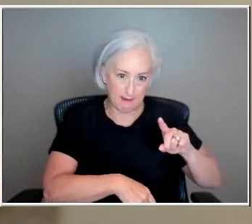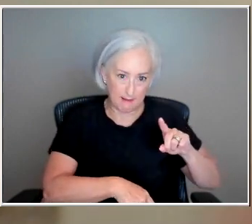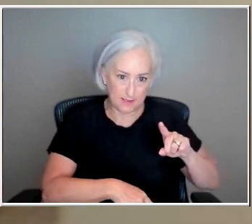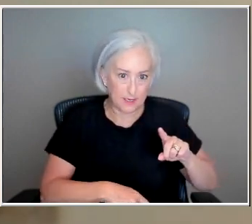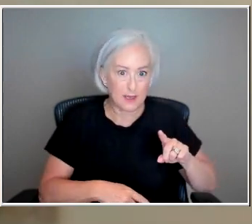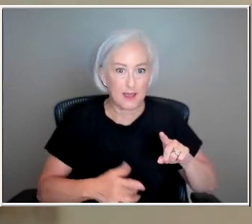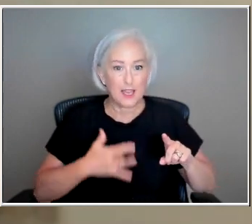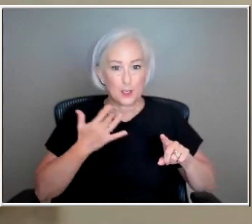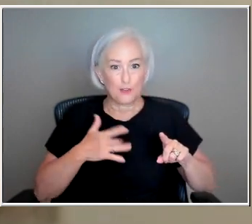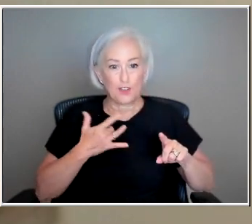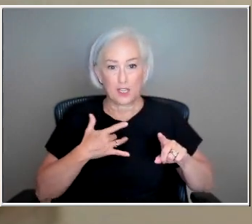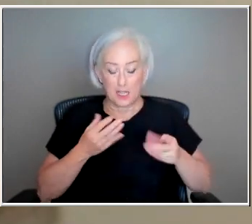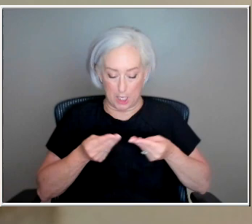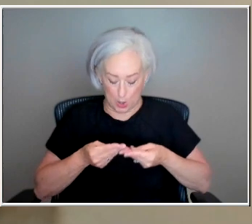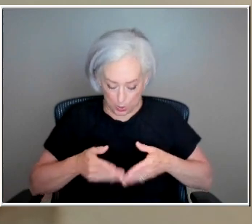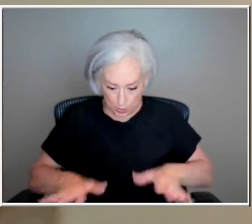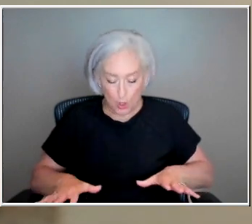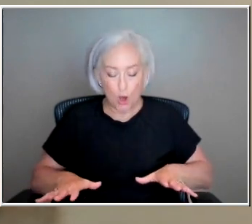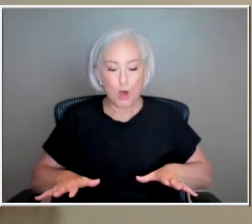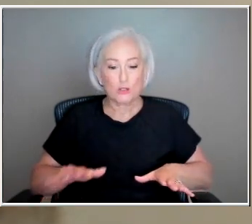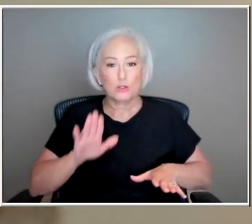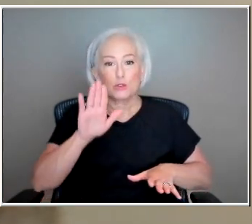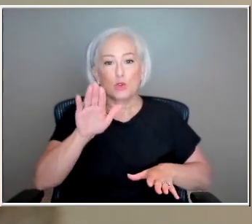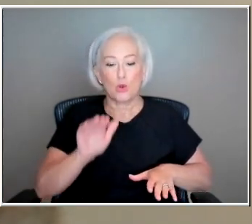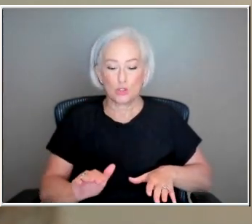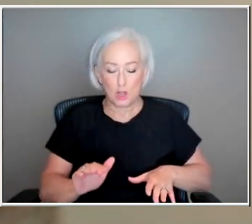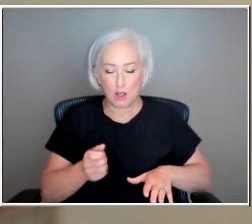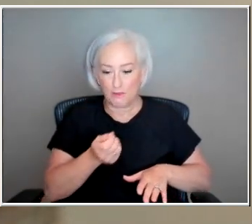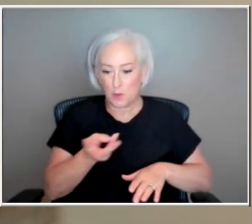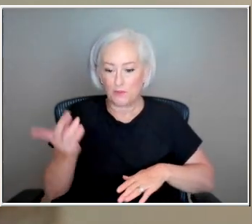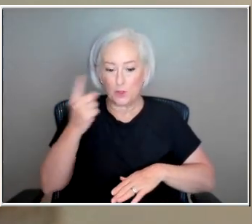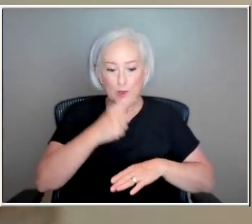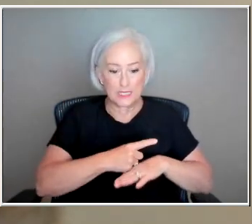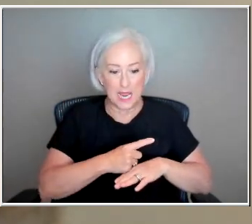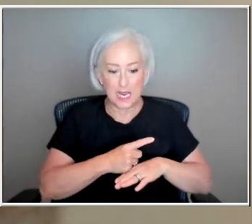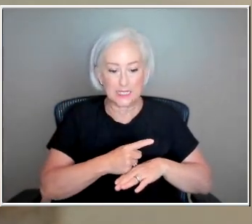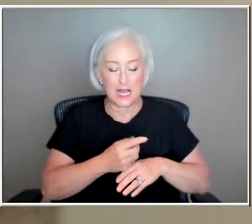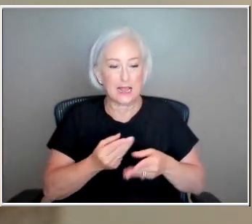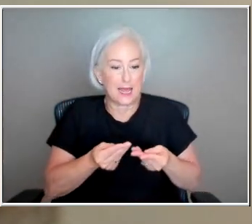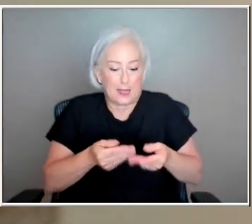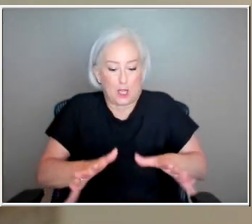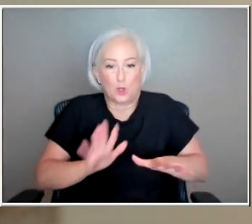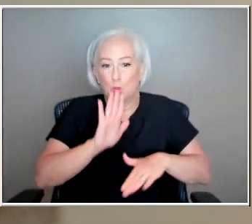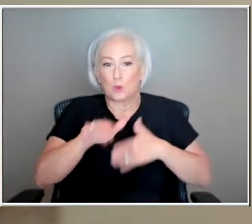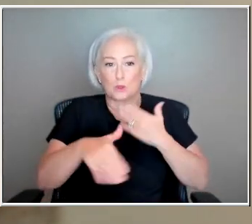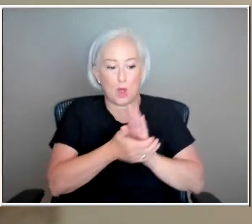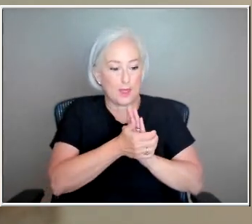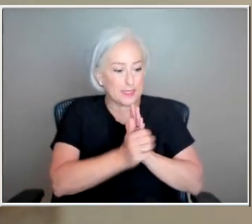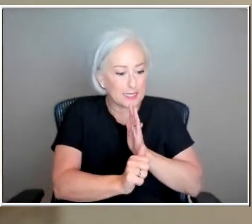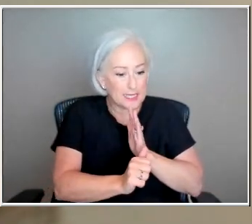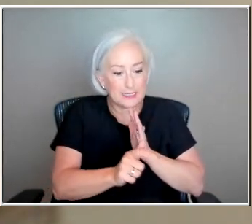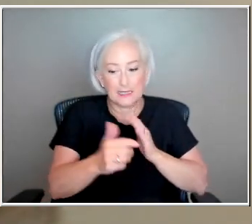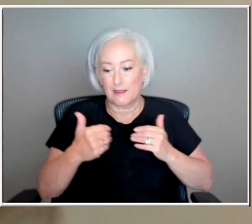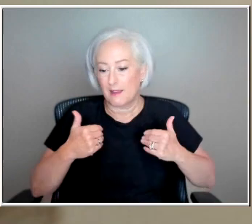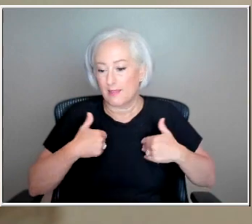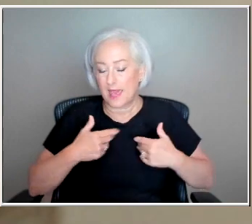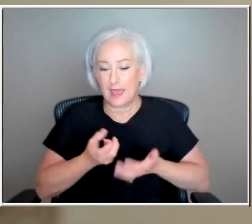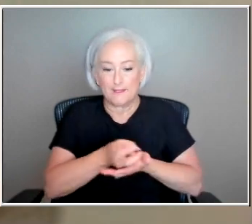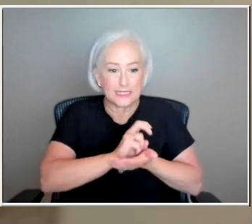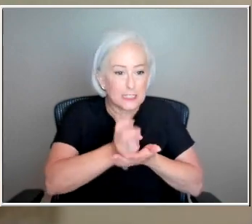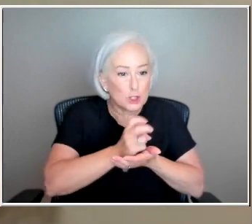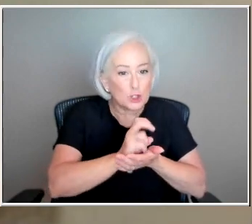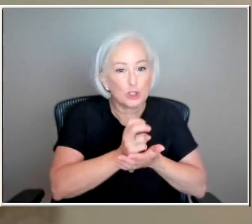that they come back from it. So they lose all these skills, they're in terrible pain and having seizures and things like this. And